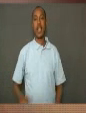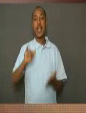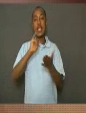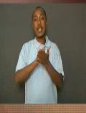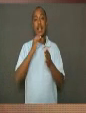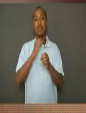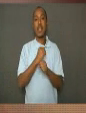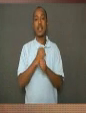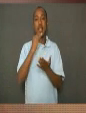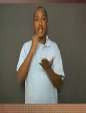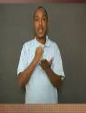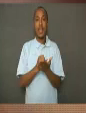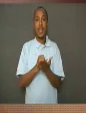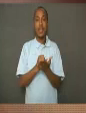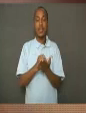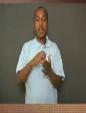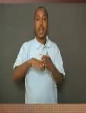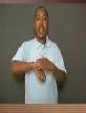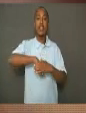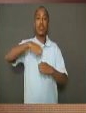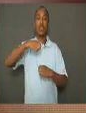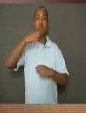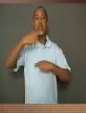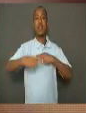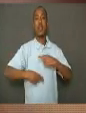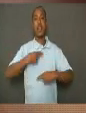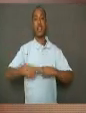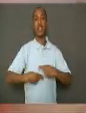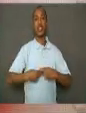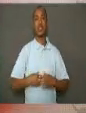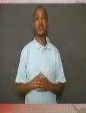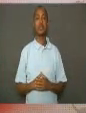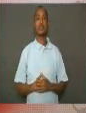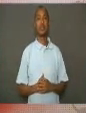That makes it an exothermic reaction.